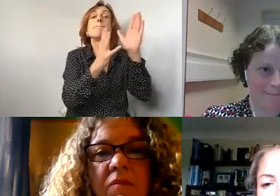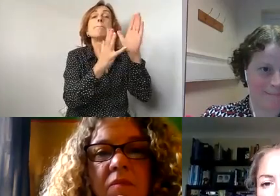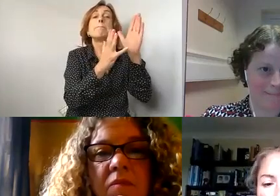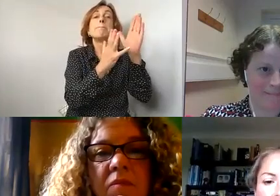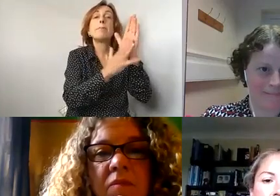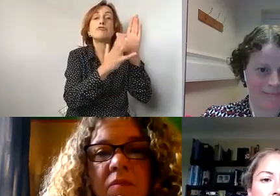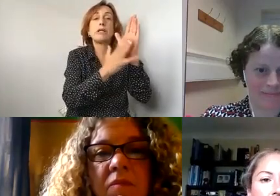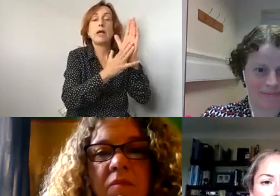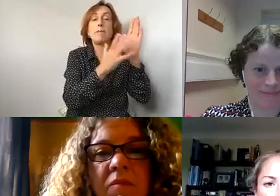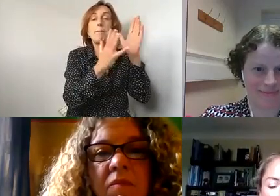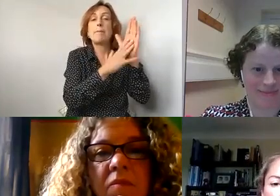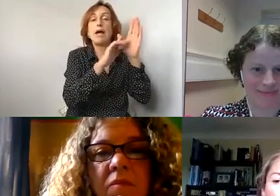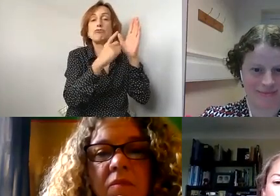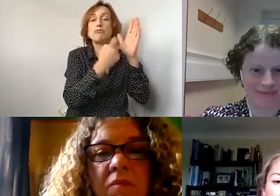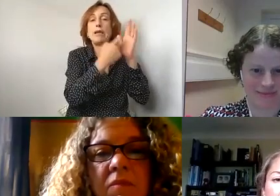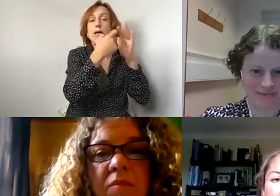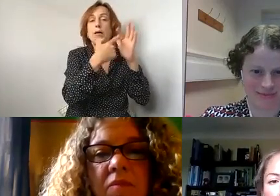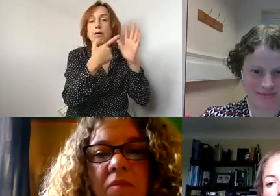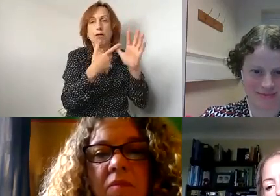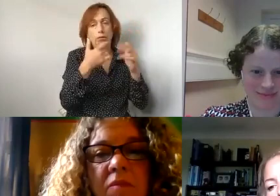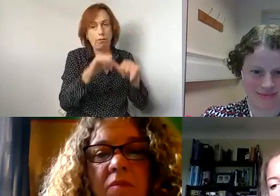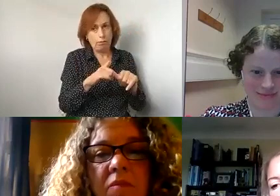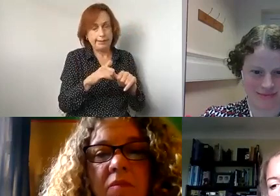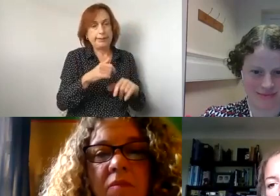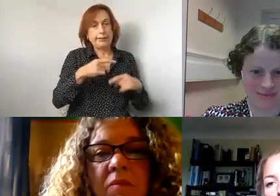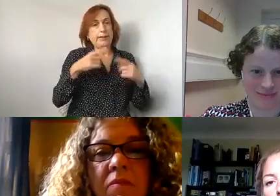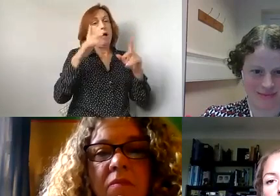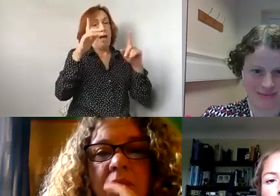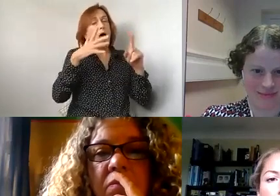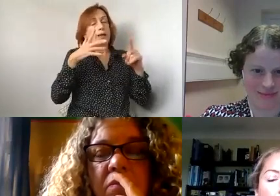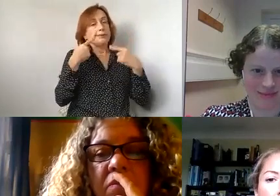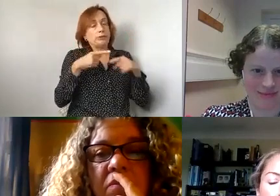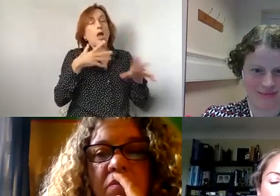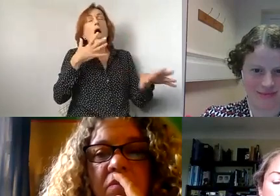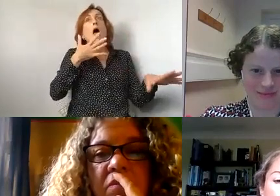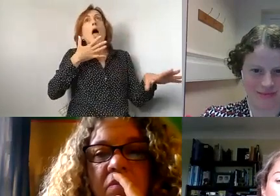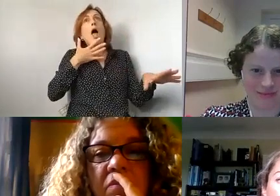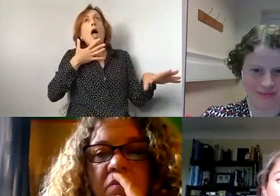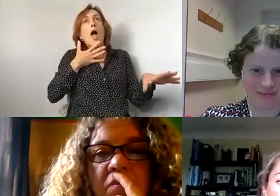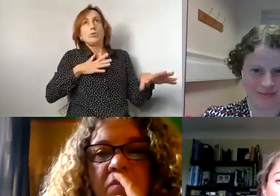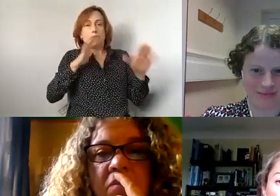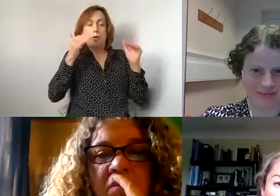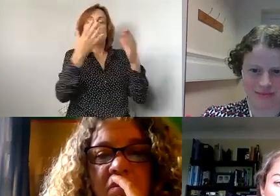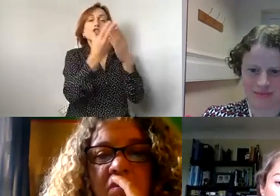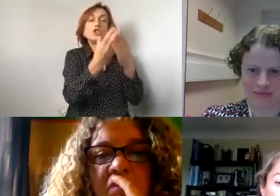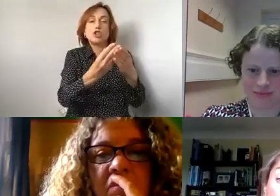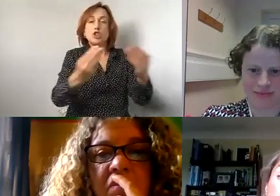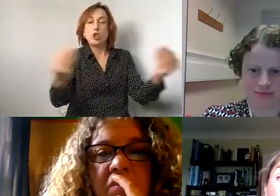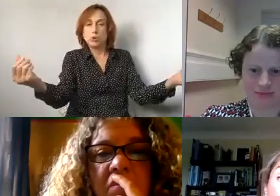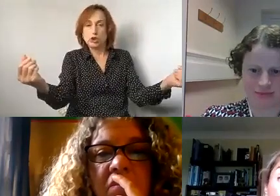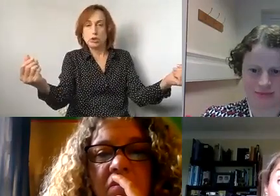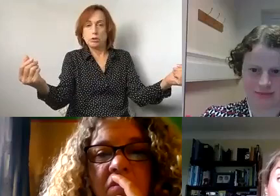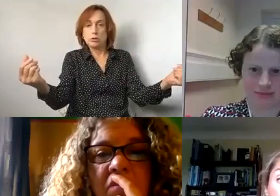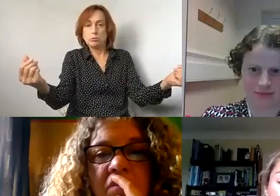Just to be solution focused, I think what would be a really useful line of inquiry on this would be whether we can authorise